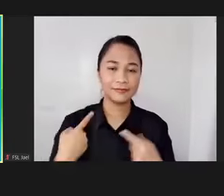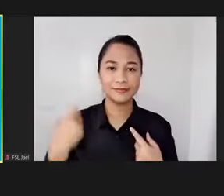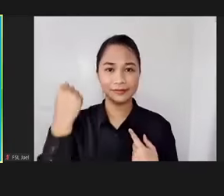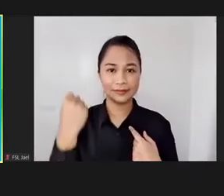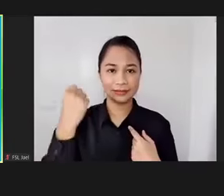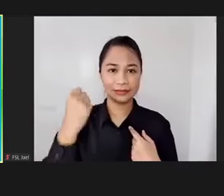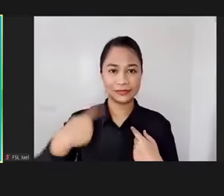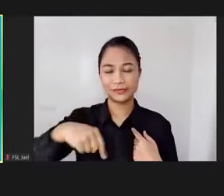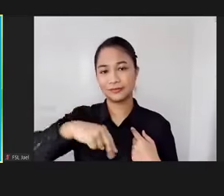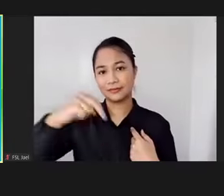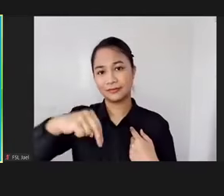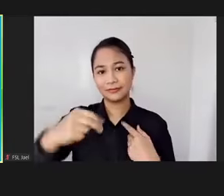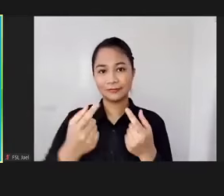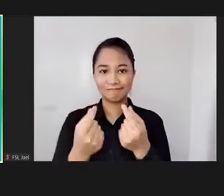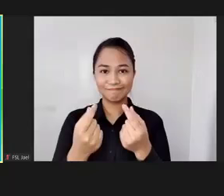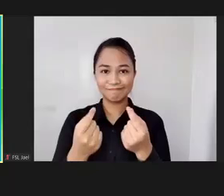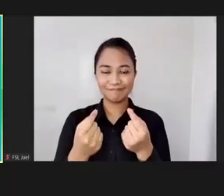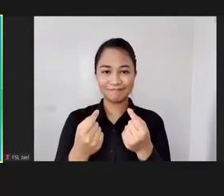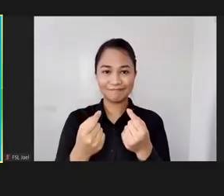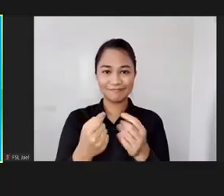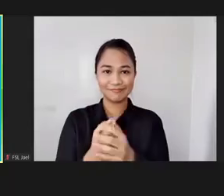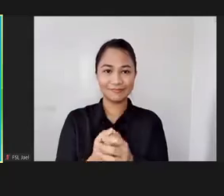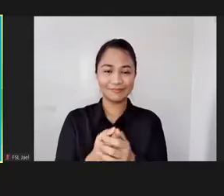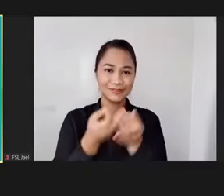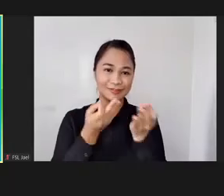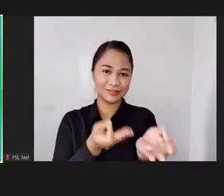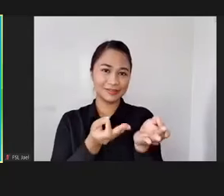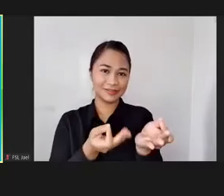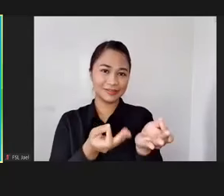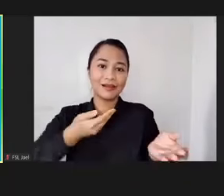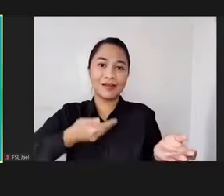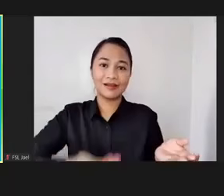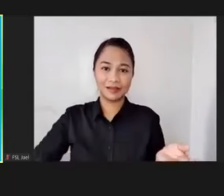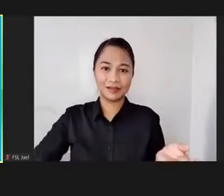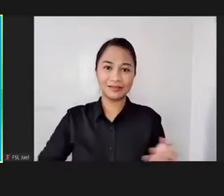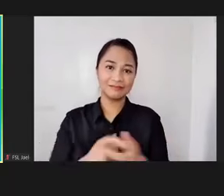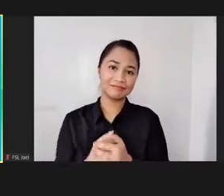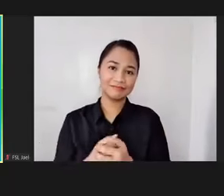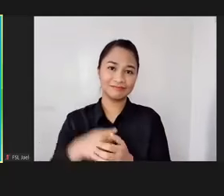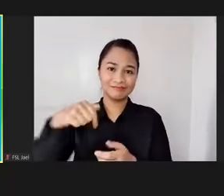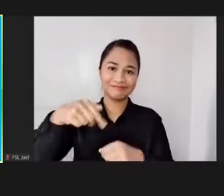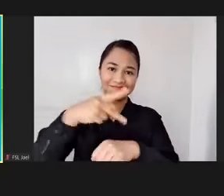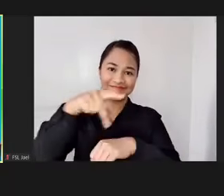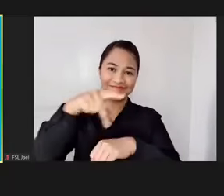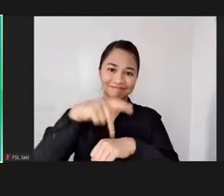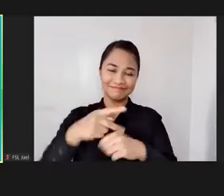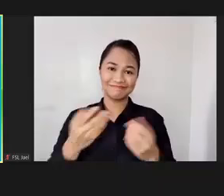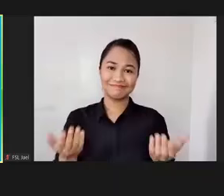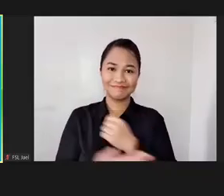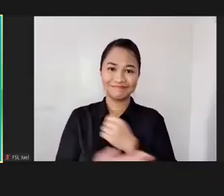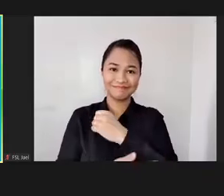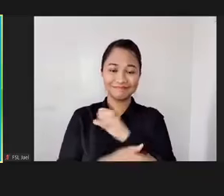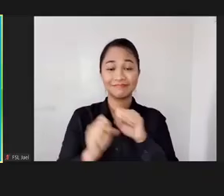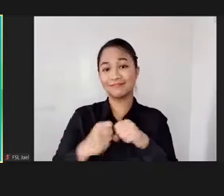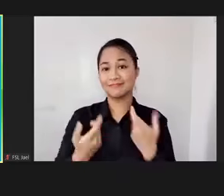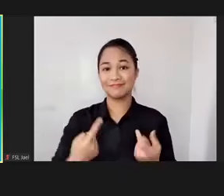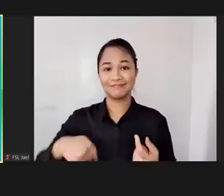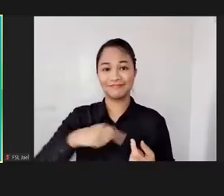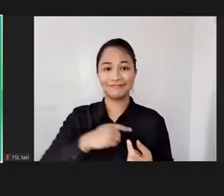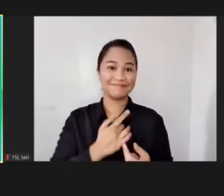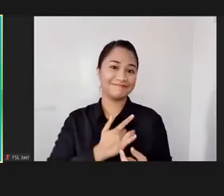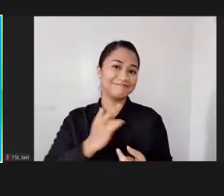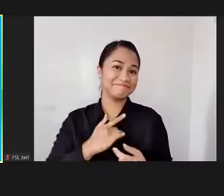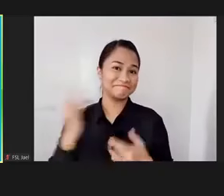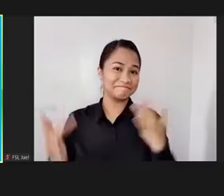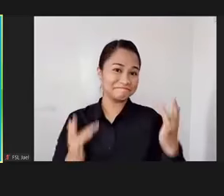So exciting sessions. If you did not get to watch the two other sessions, I invite you to check on our Facebook page and to